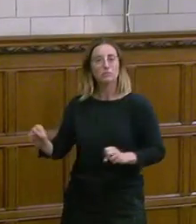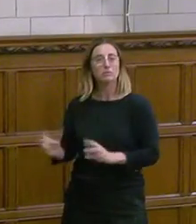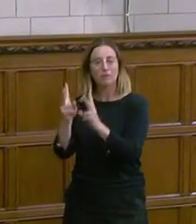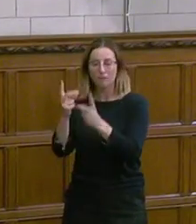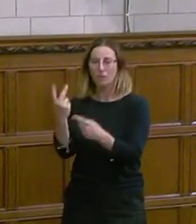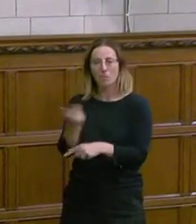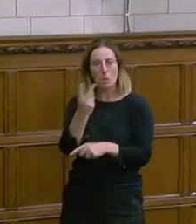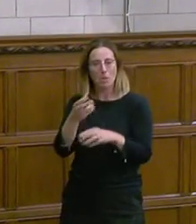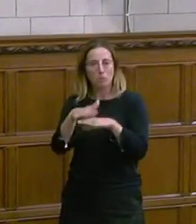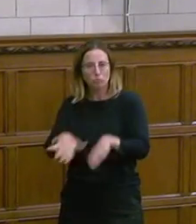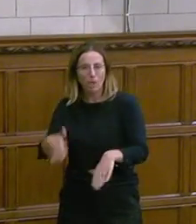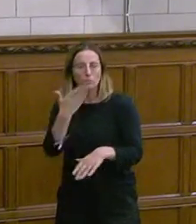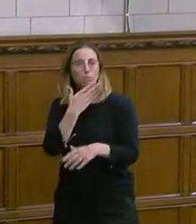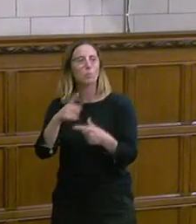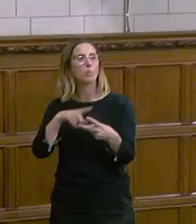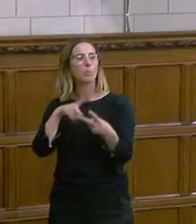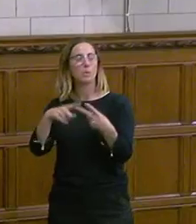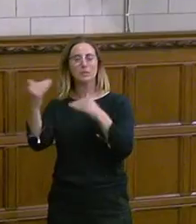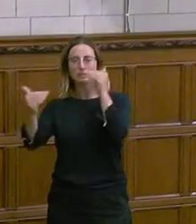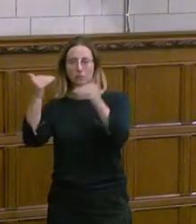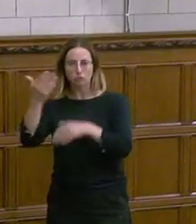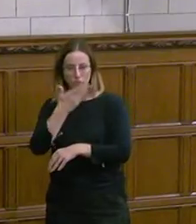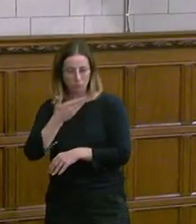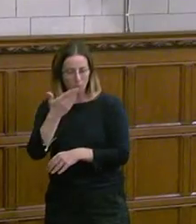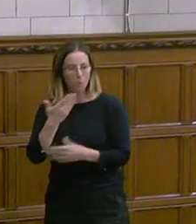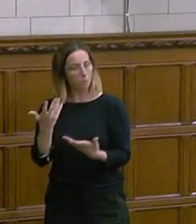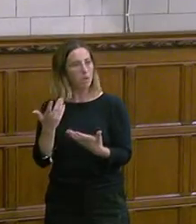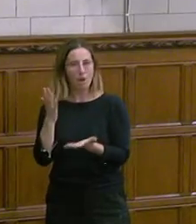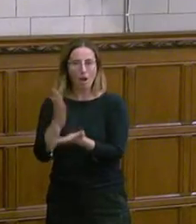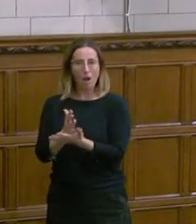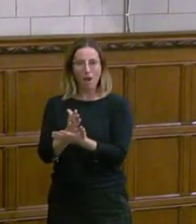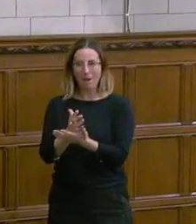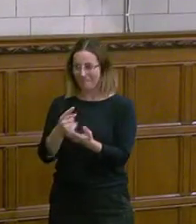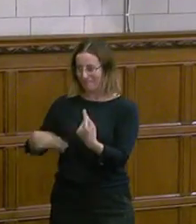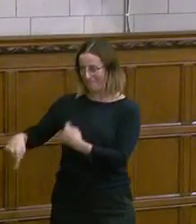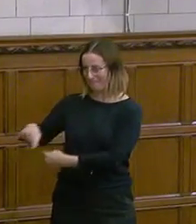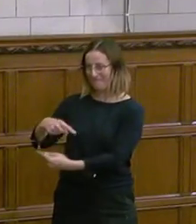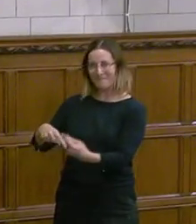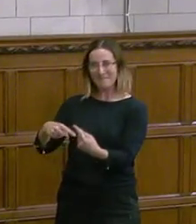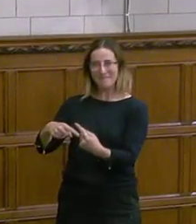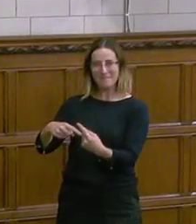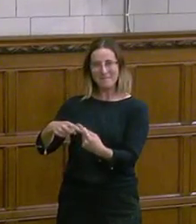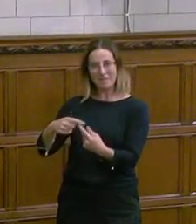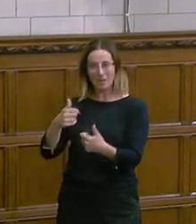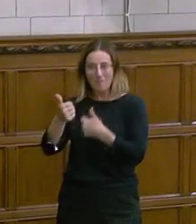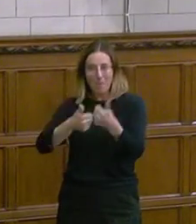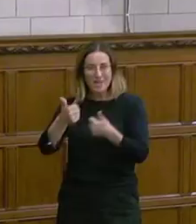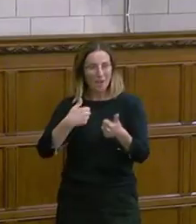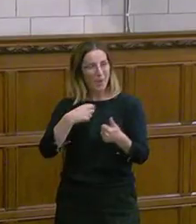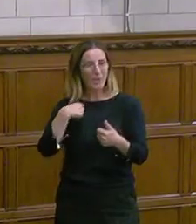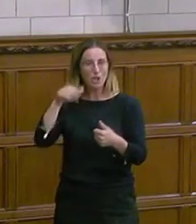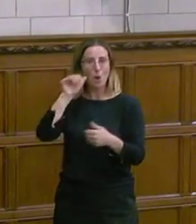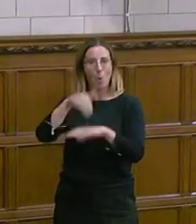primary schools and in secondary schools, they are very, very popular and go down very well.